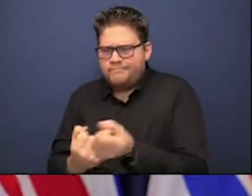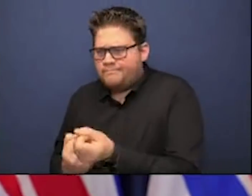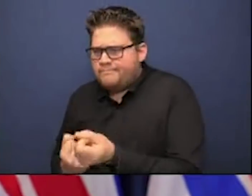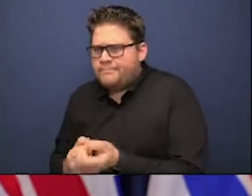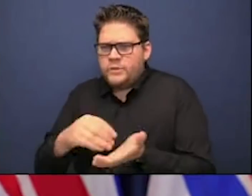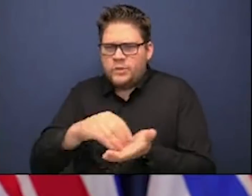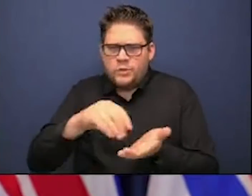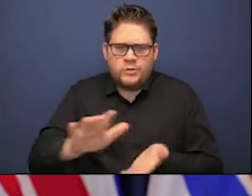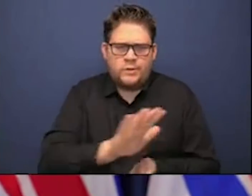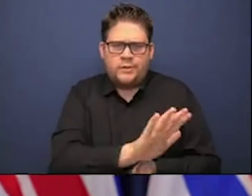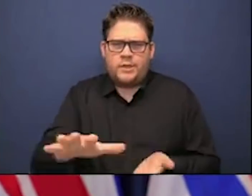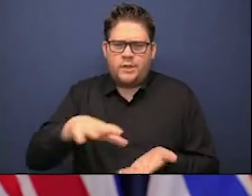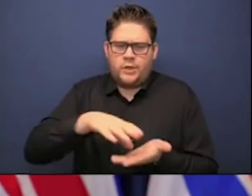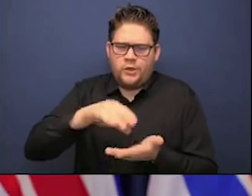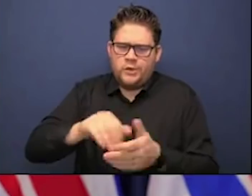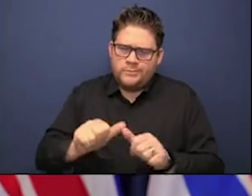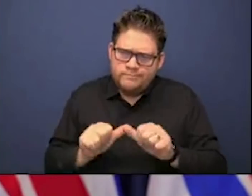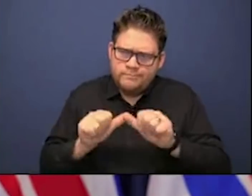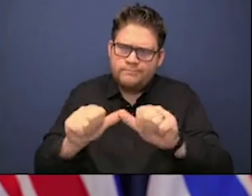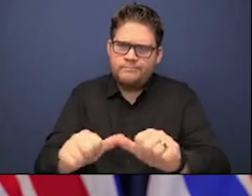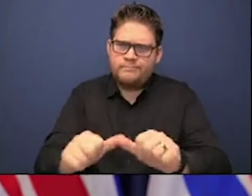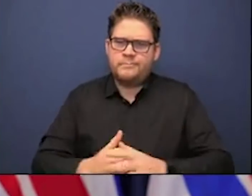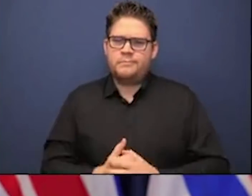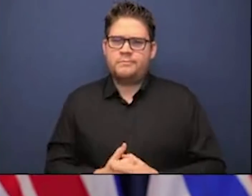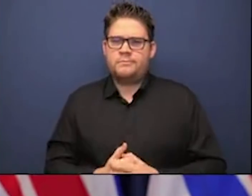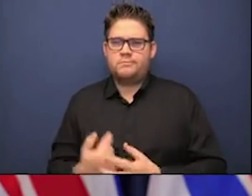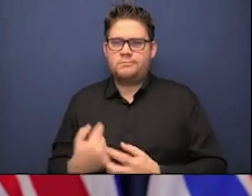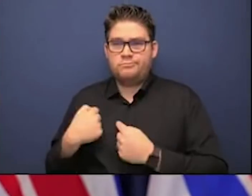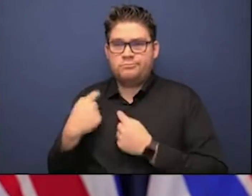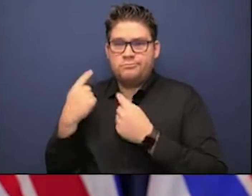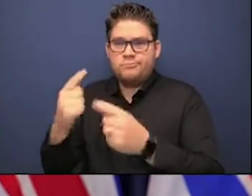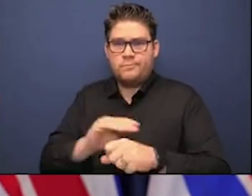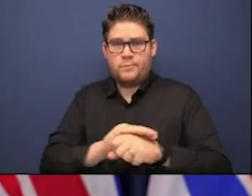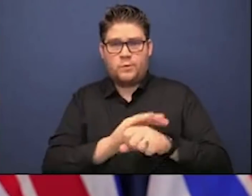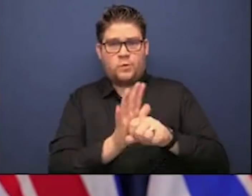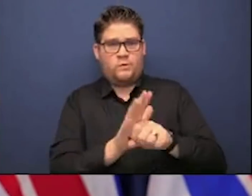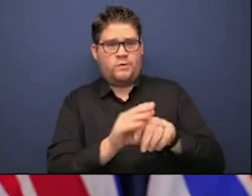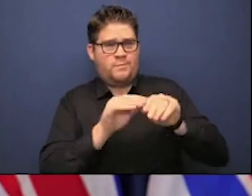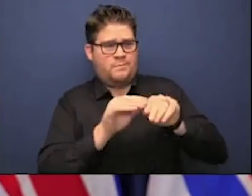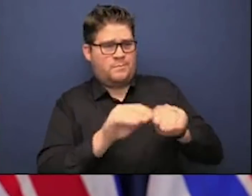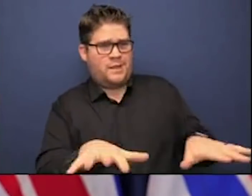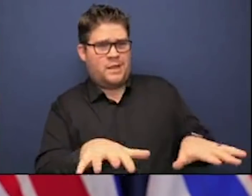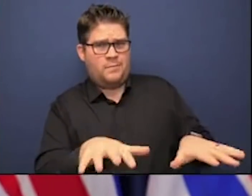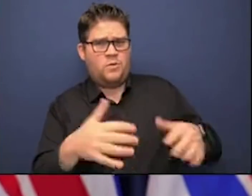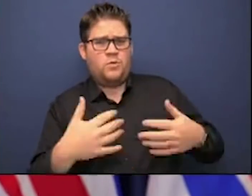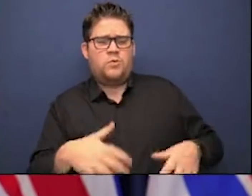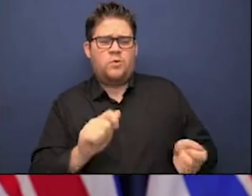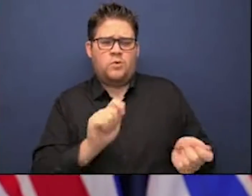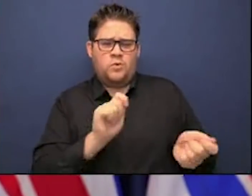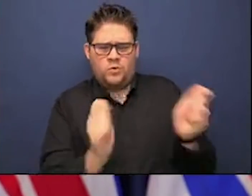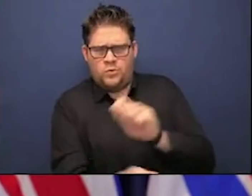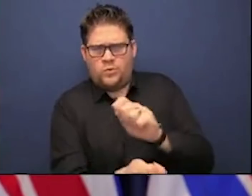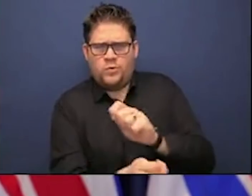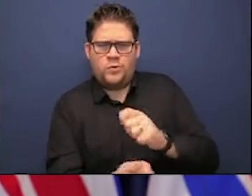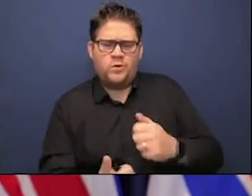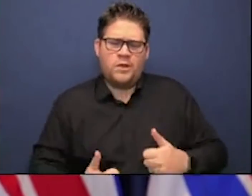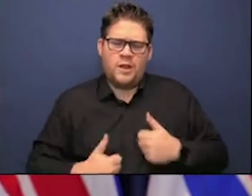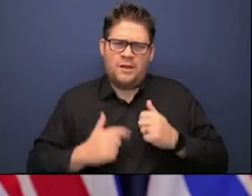Columbians upside down. This year, all of us have faced obstacles really like never